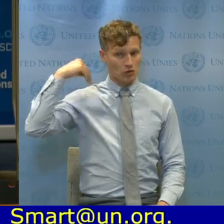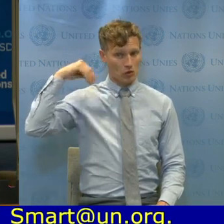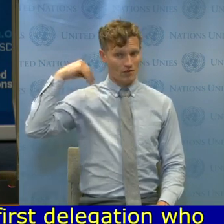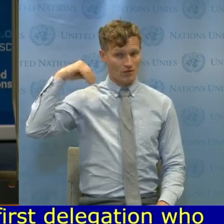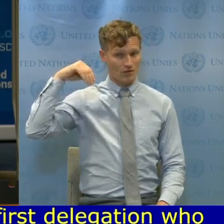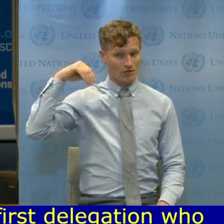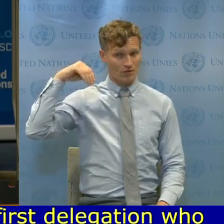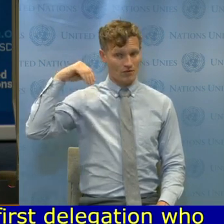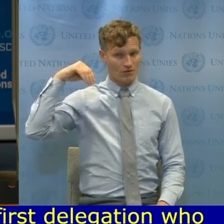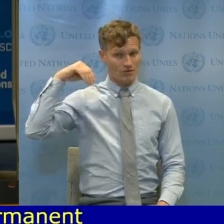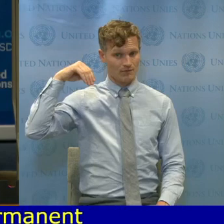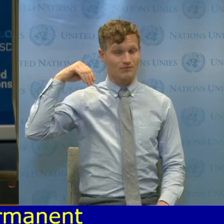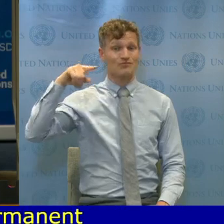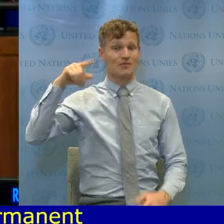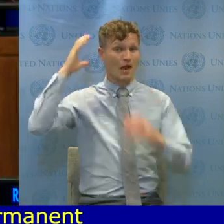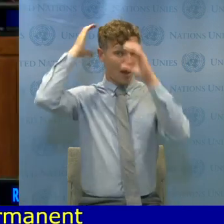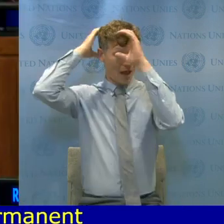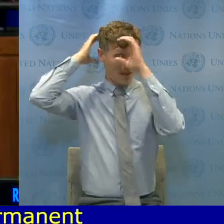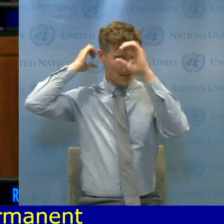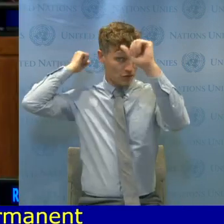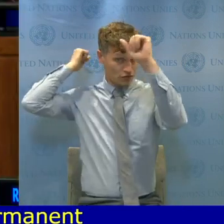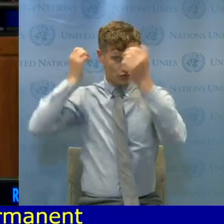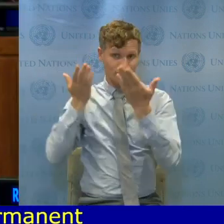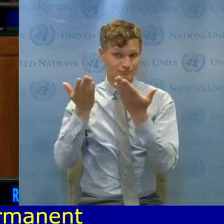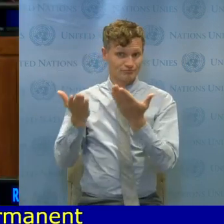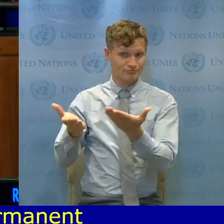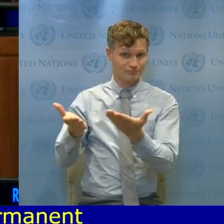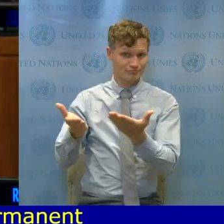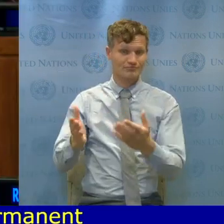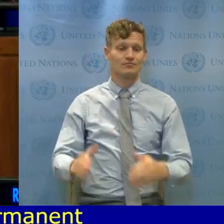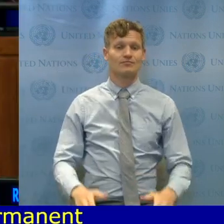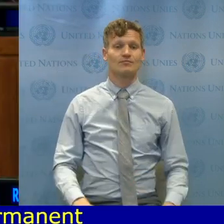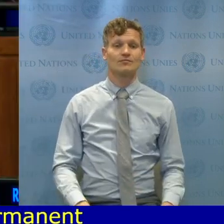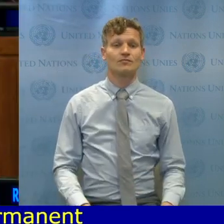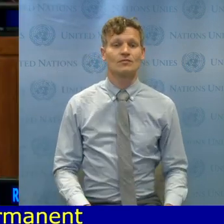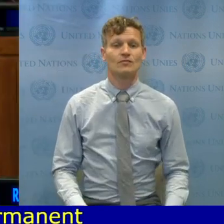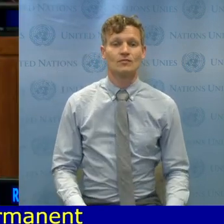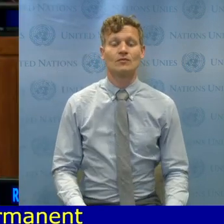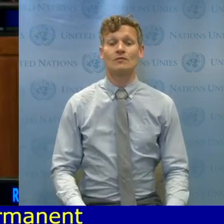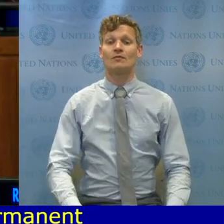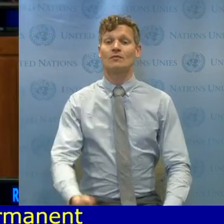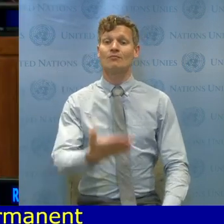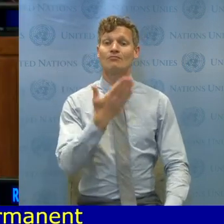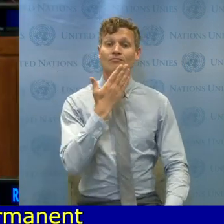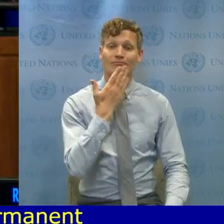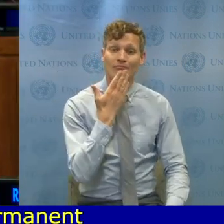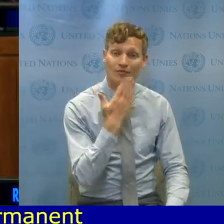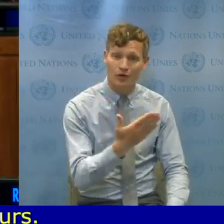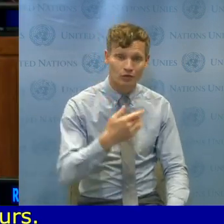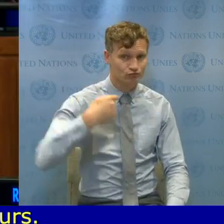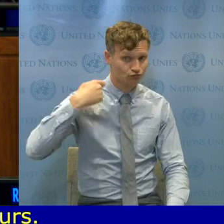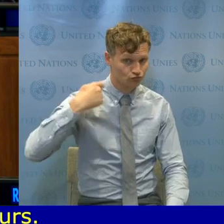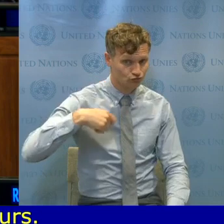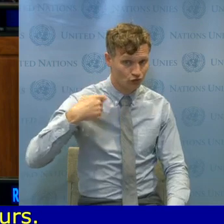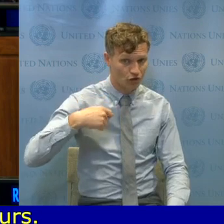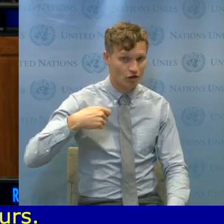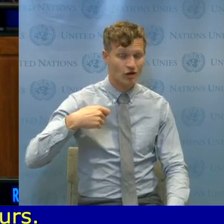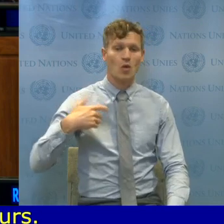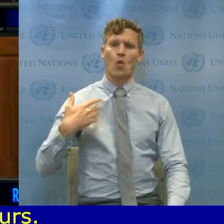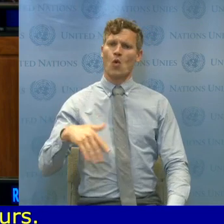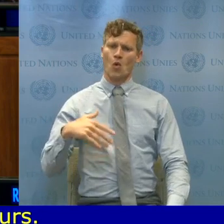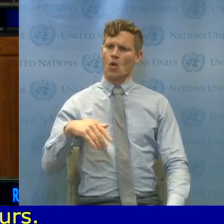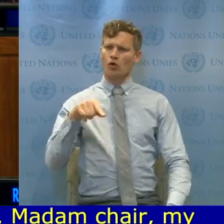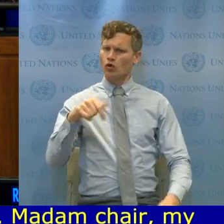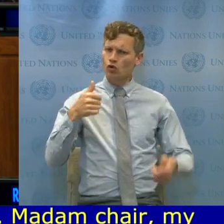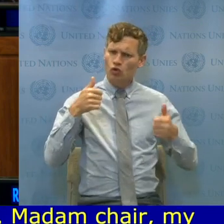Madam Chair, my delegation notes with appreciation the rich program of work of this annual conference that includes